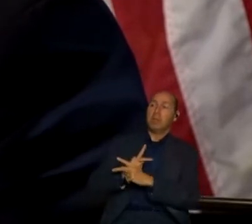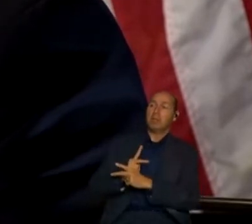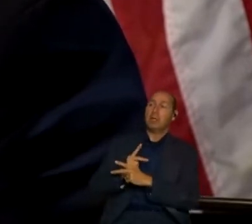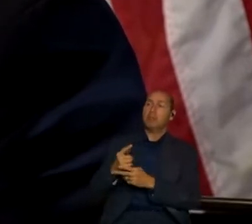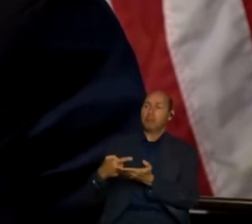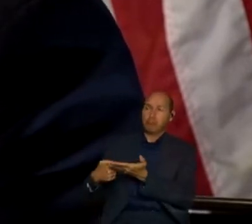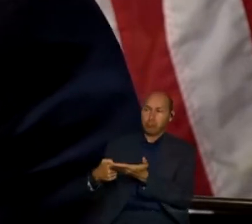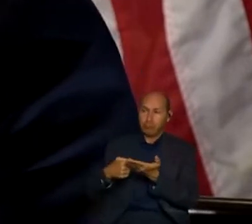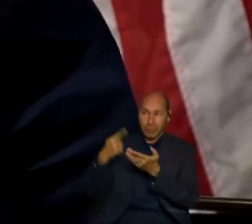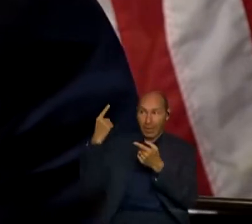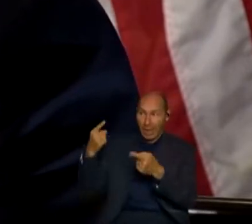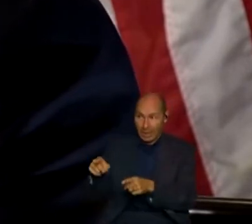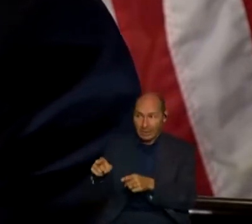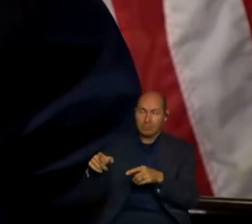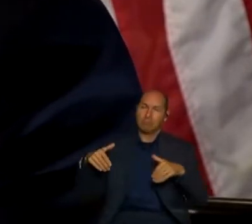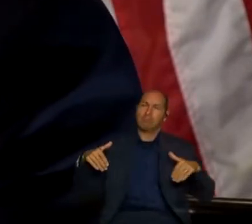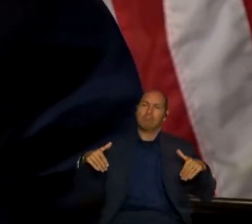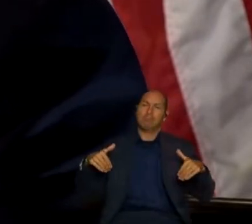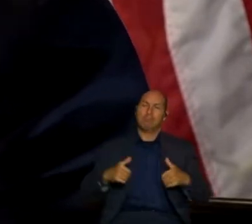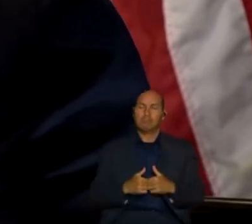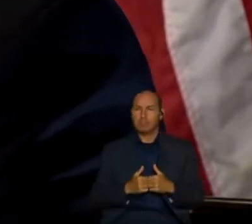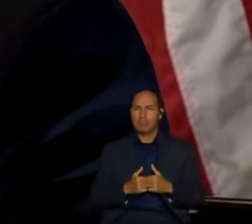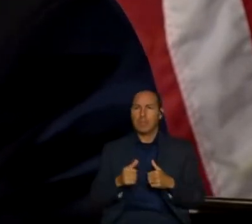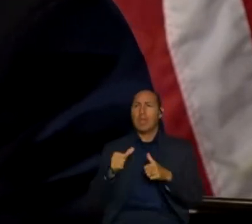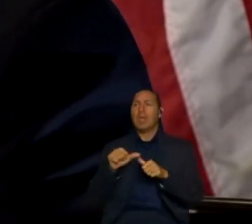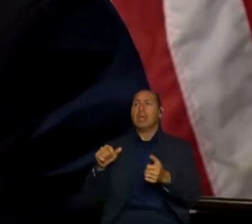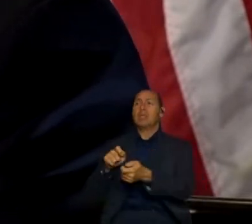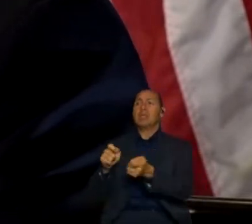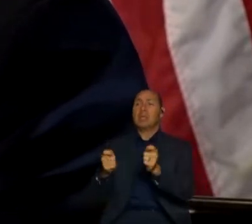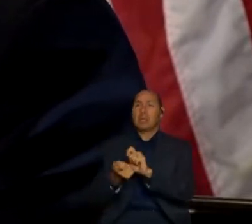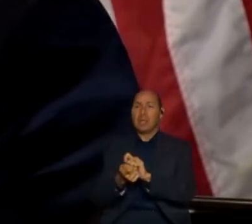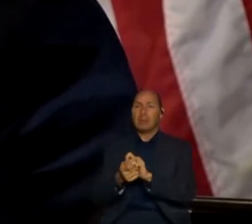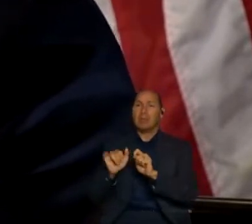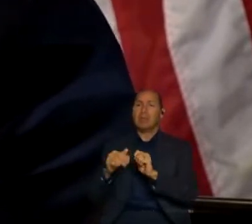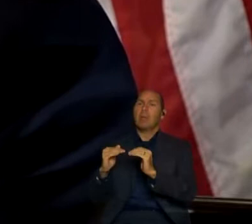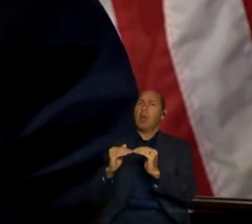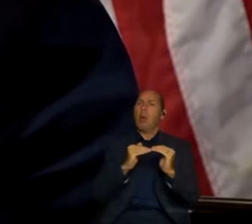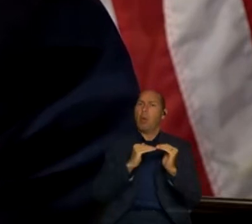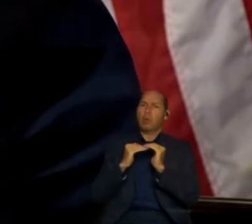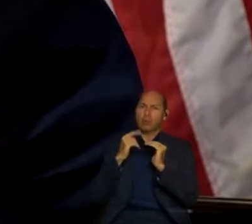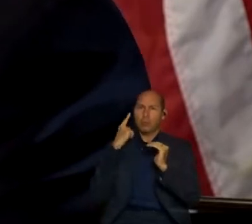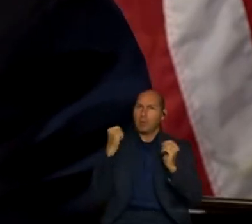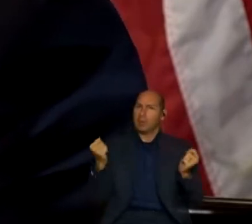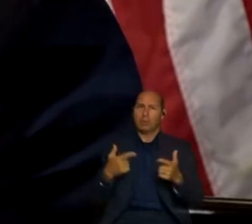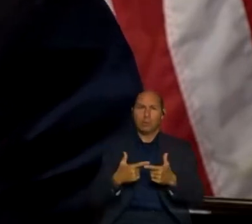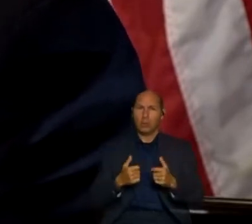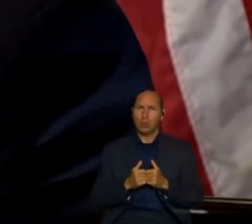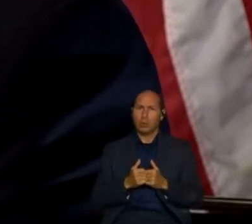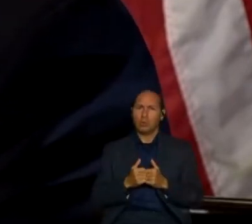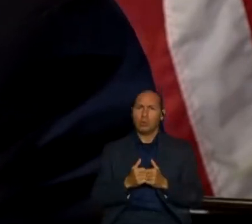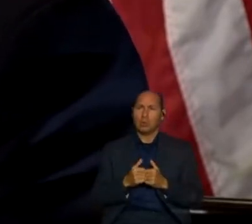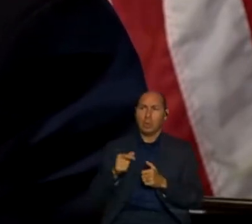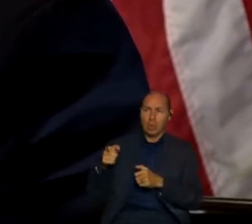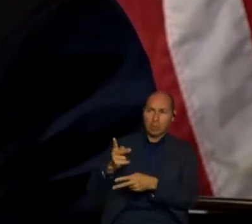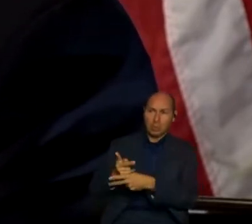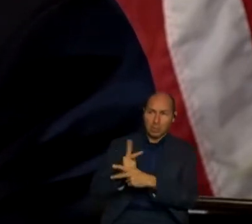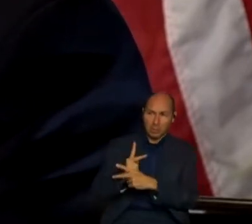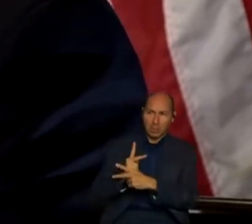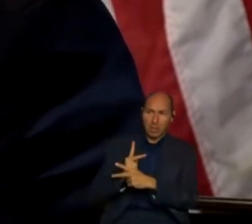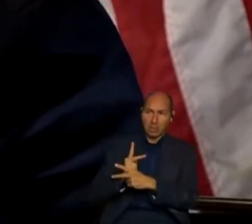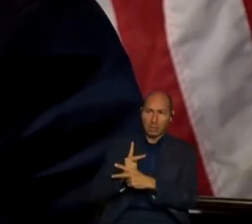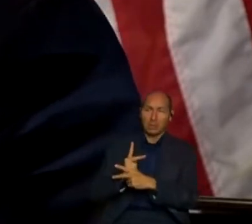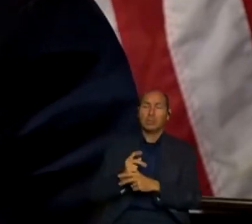the bankruptcy. Any restructuring has to be fair to all parties, not just to the bondholders and